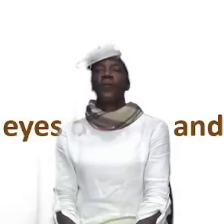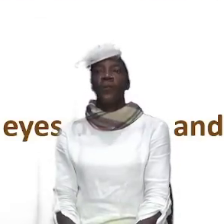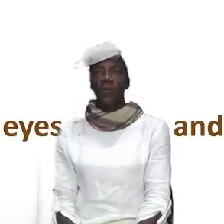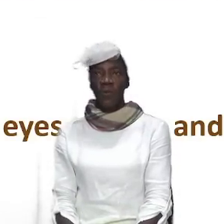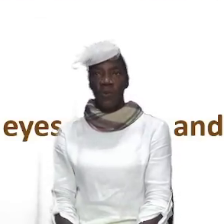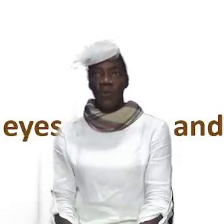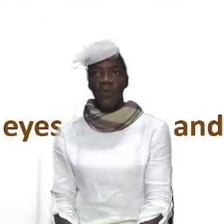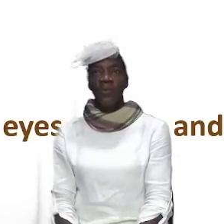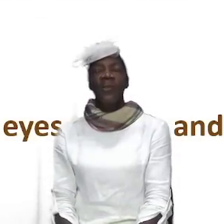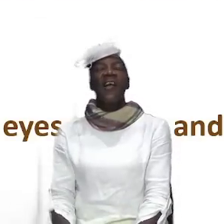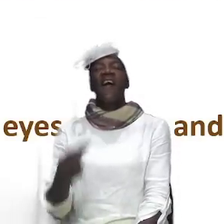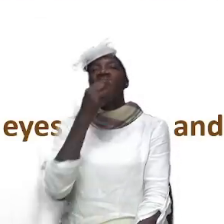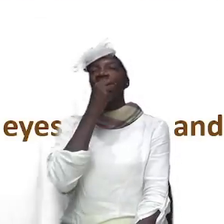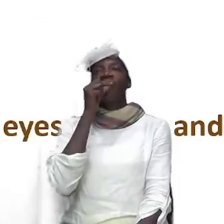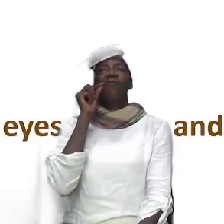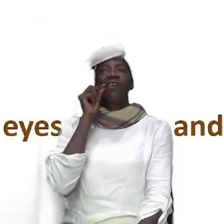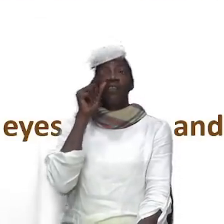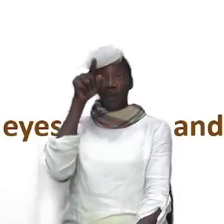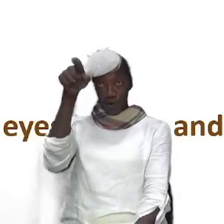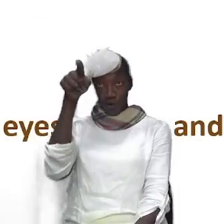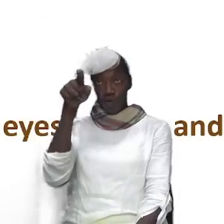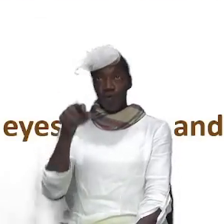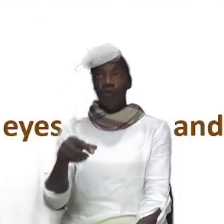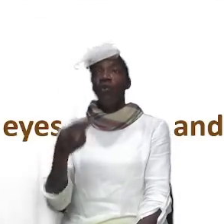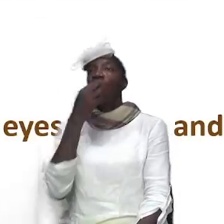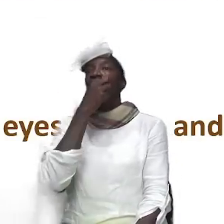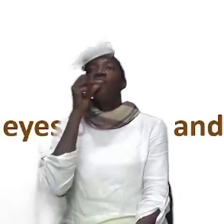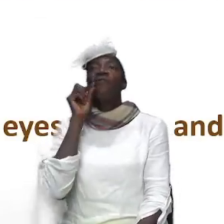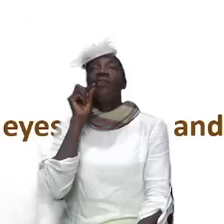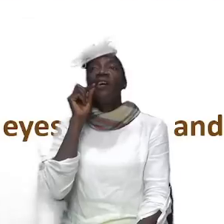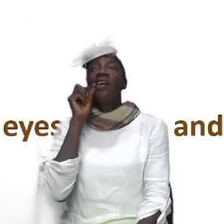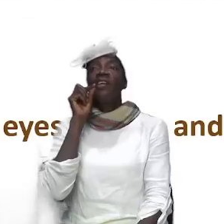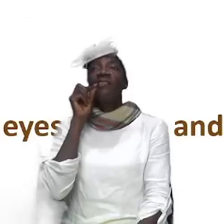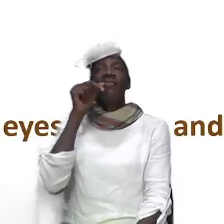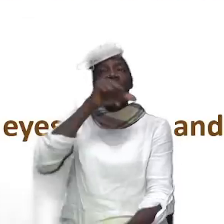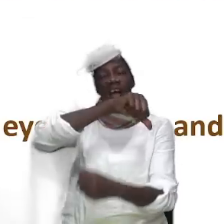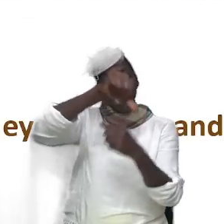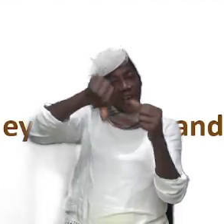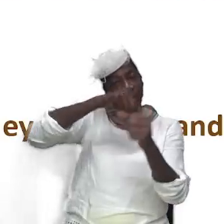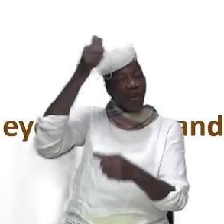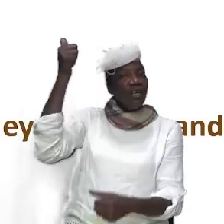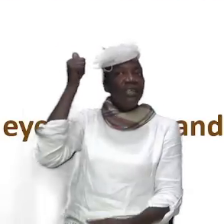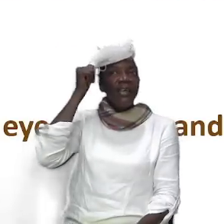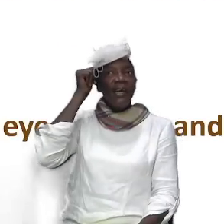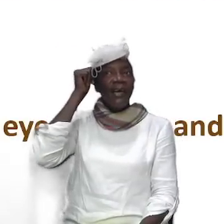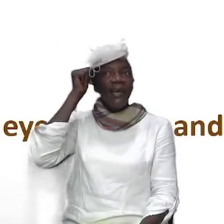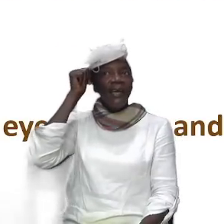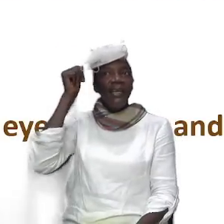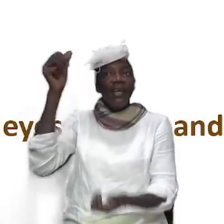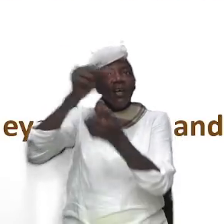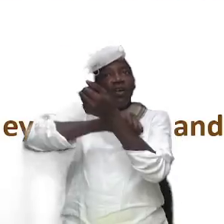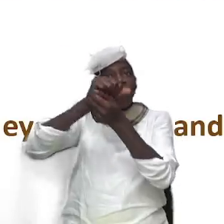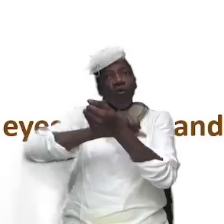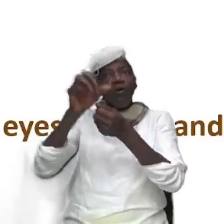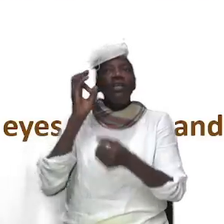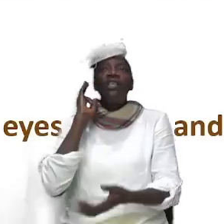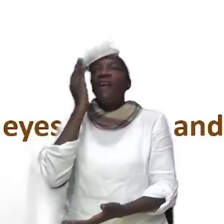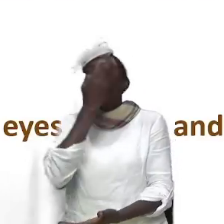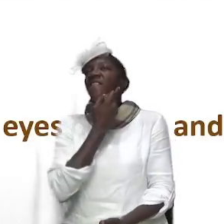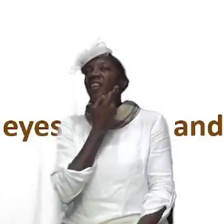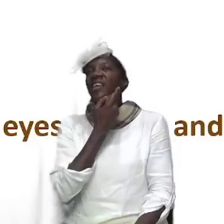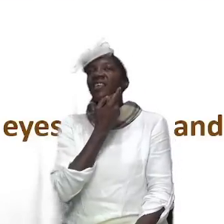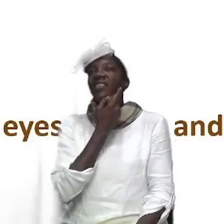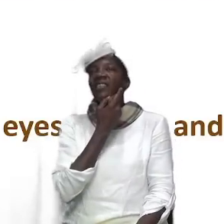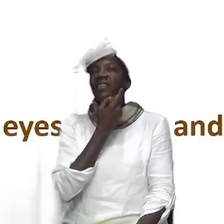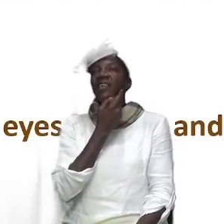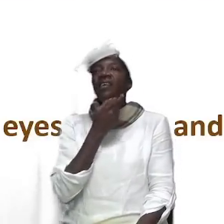the discipline of fasting. But you, when you fast, anoint your head and wash your face, so that